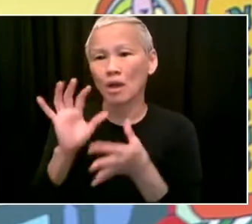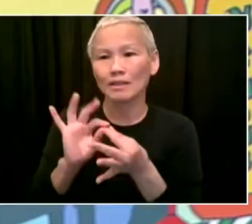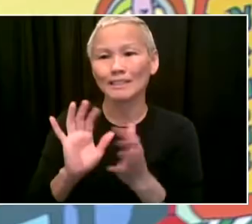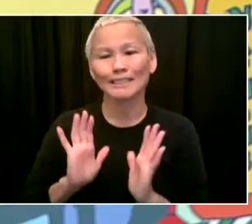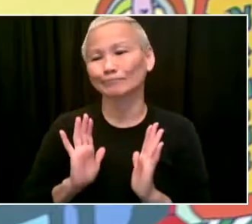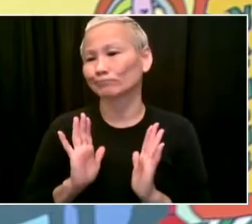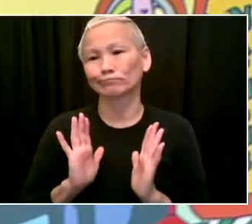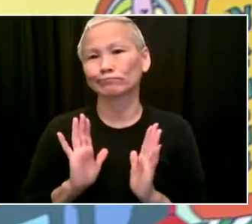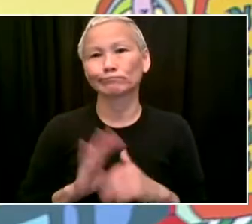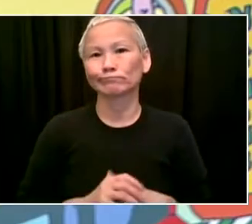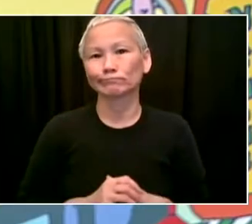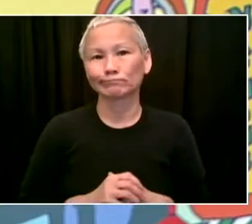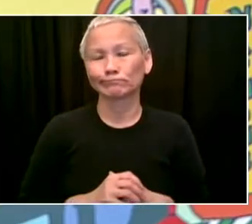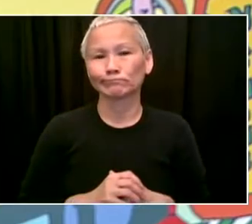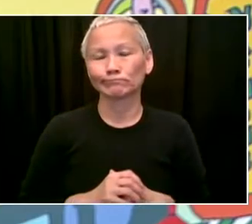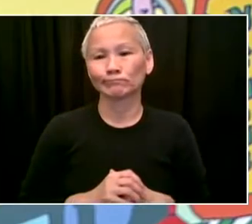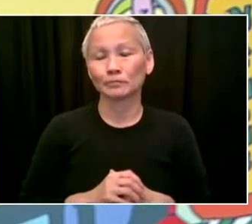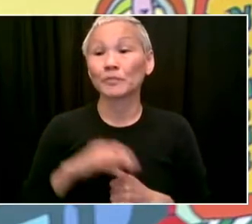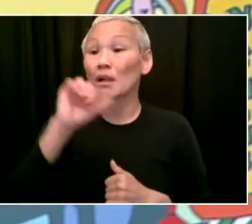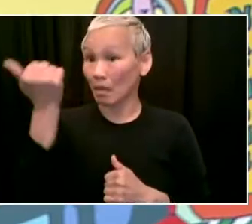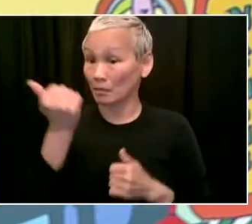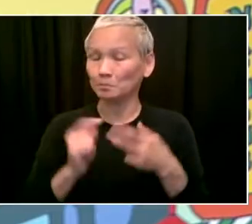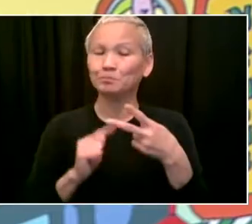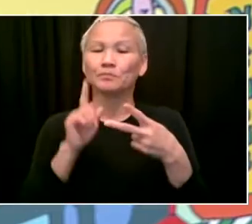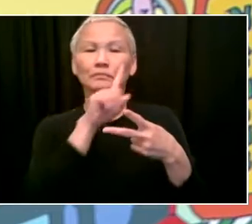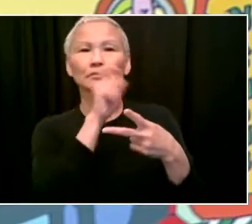All right, thank you.